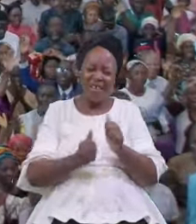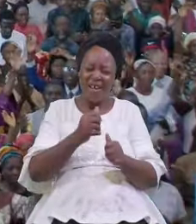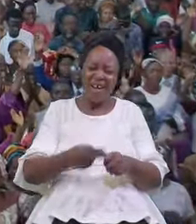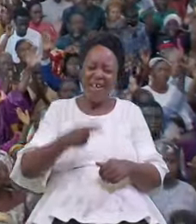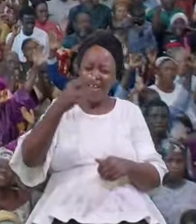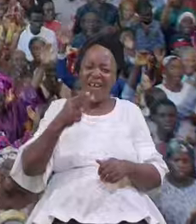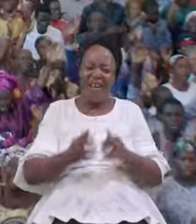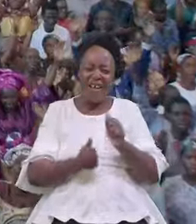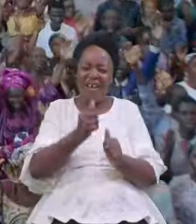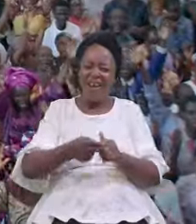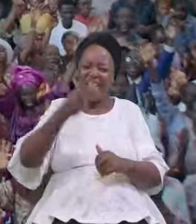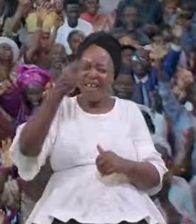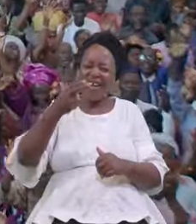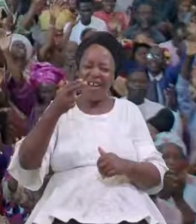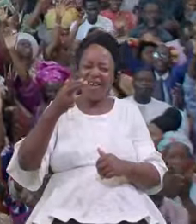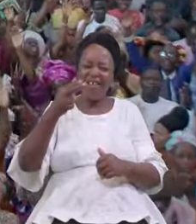Higher.